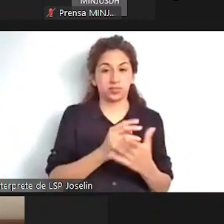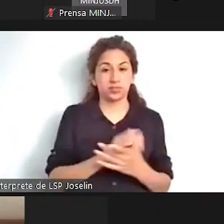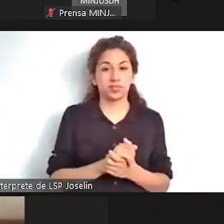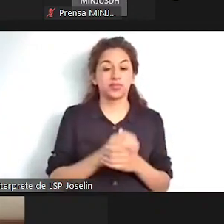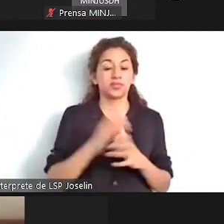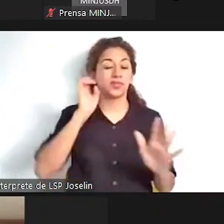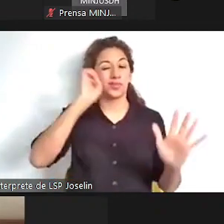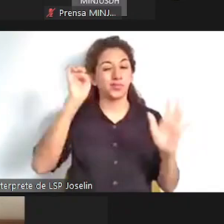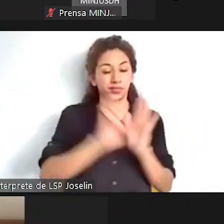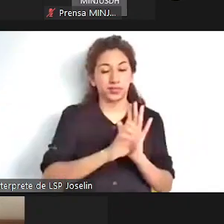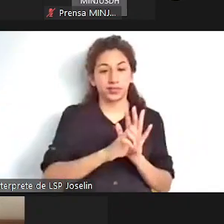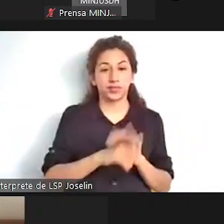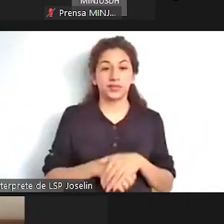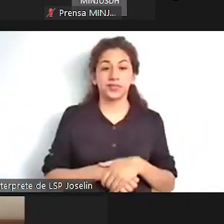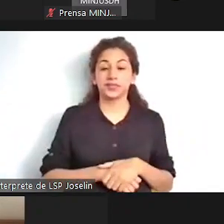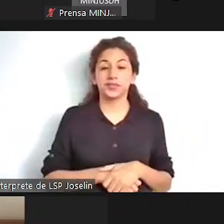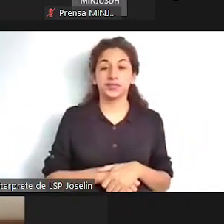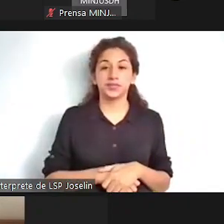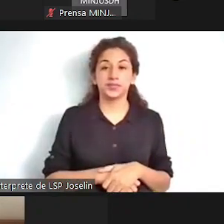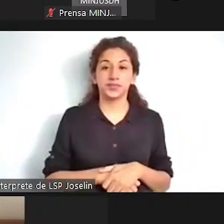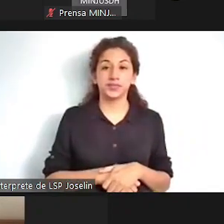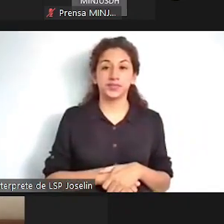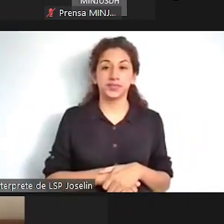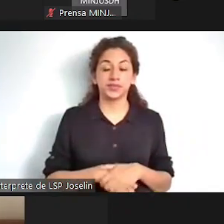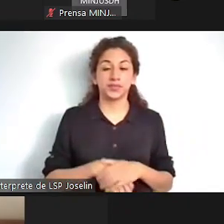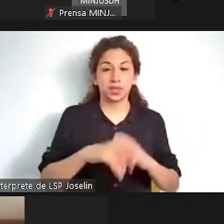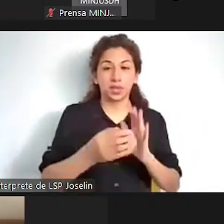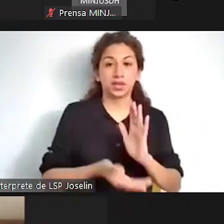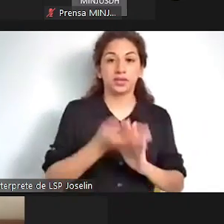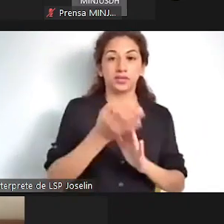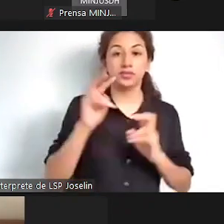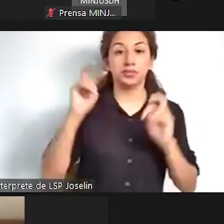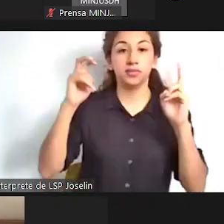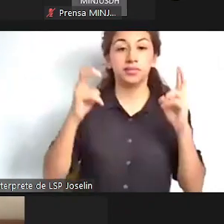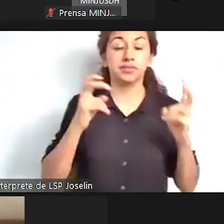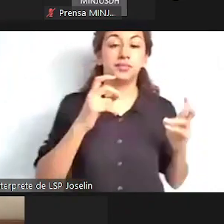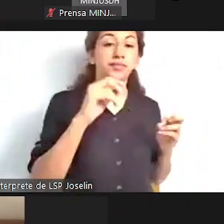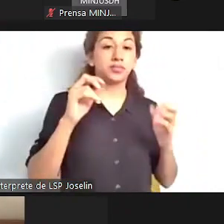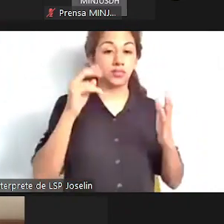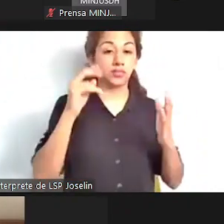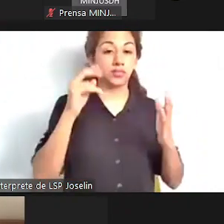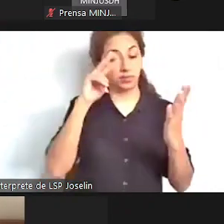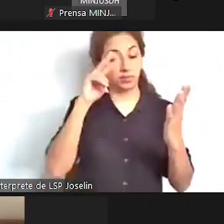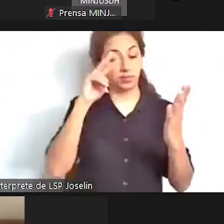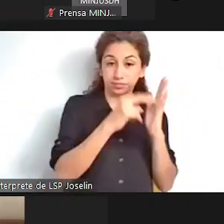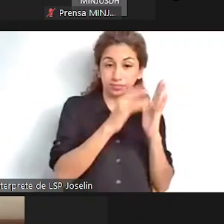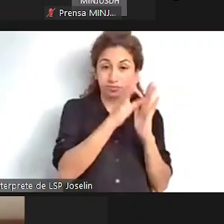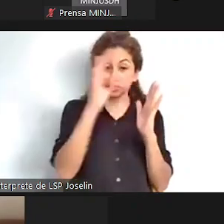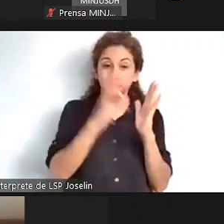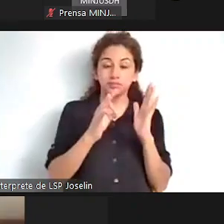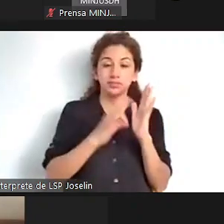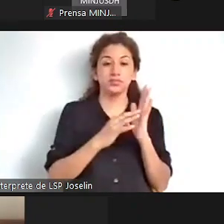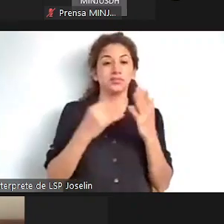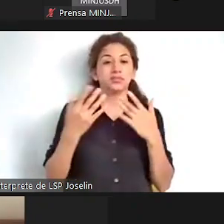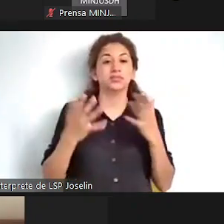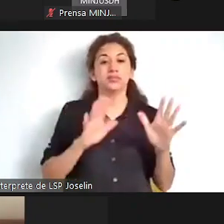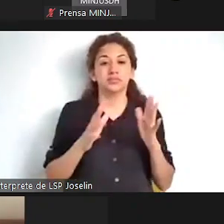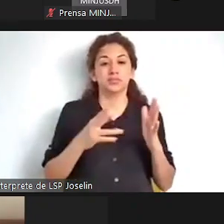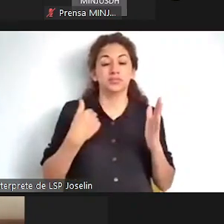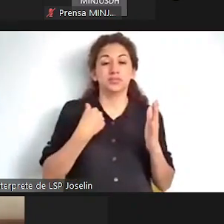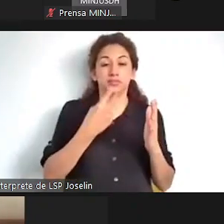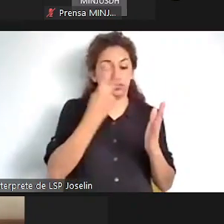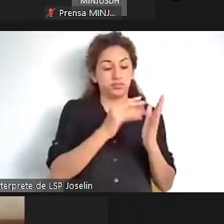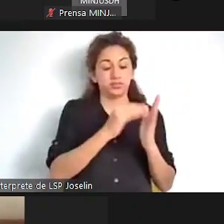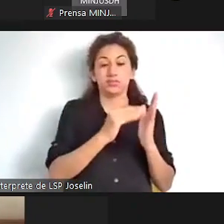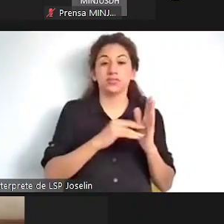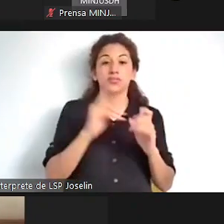liked for example it speaks about observations and gaps so that have to